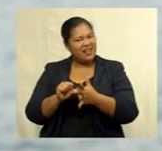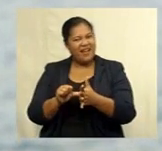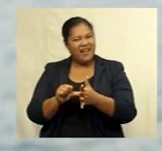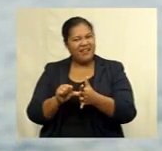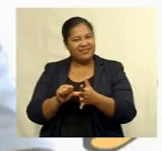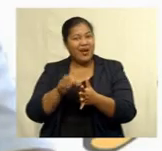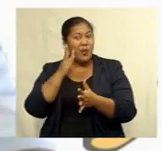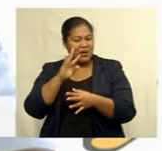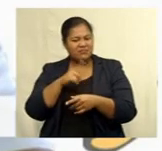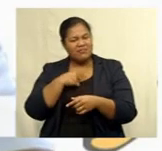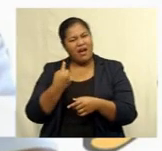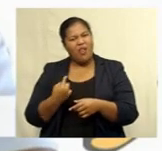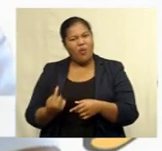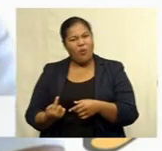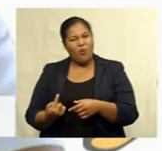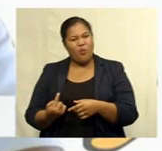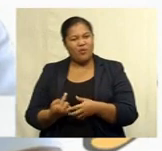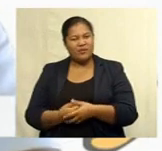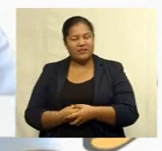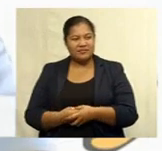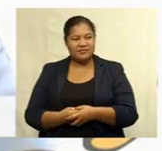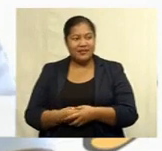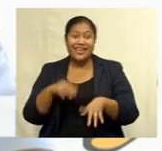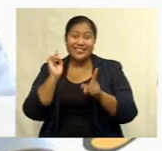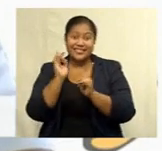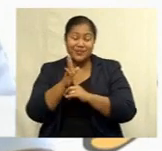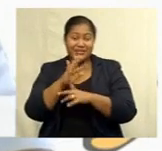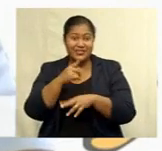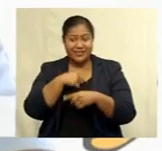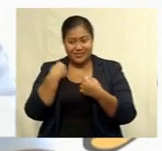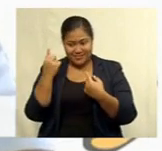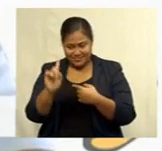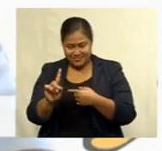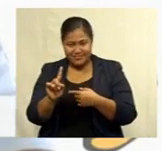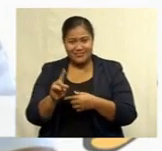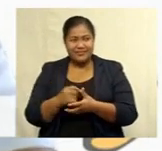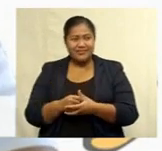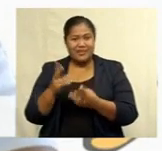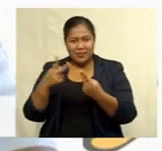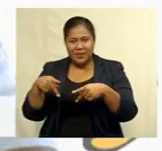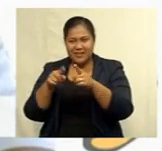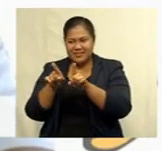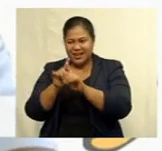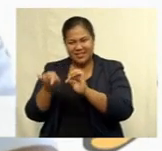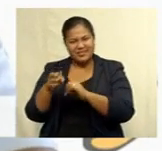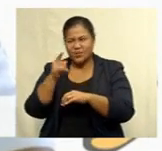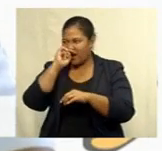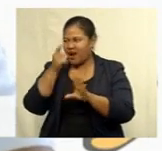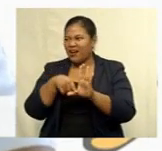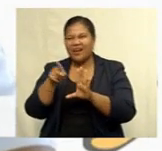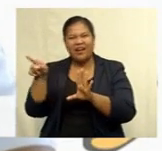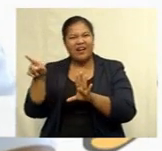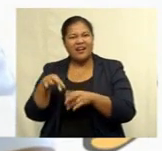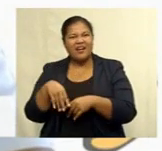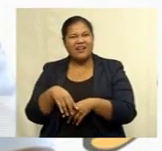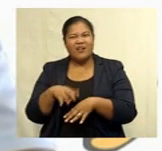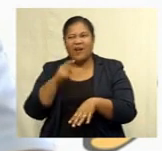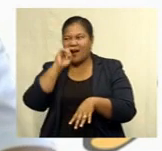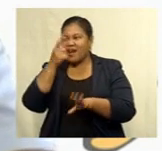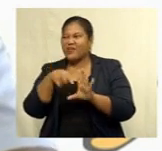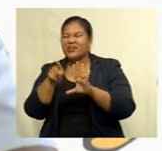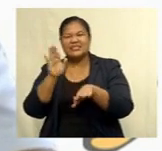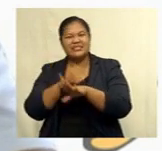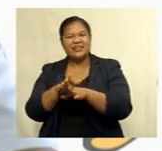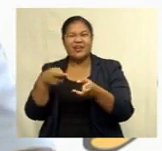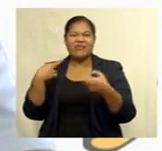you're alone, and especially in a period like this where you can't go out to sit on a cafe, you can't